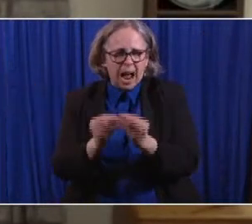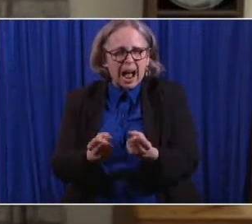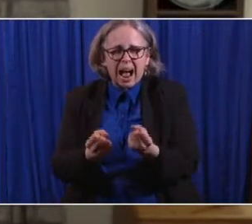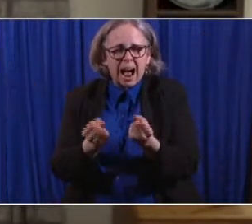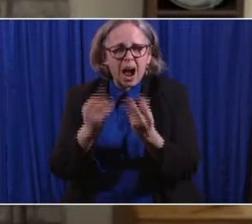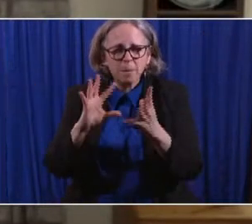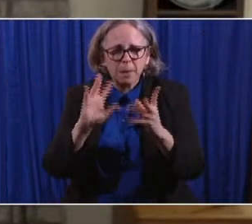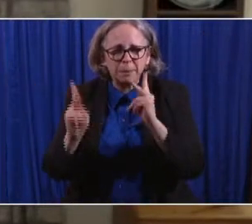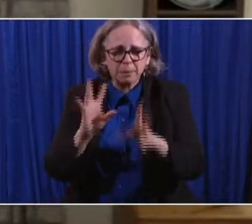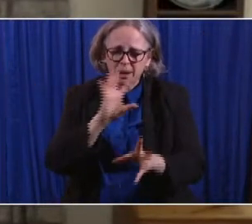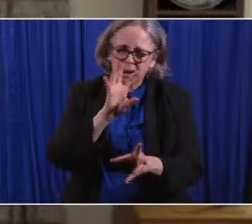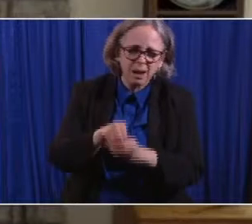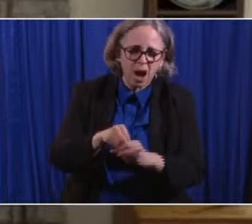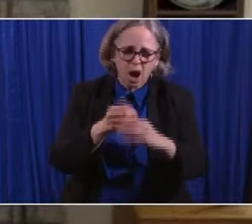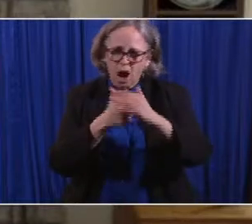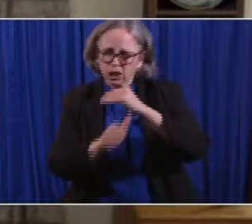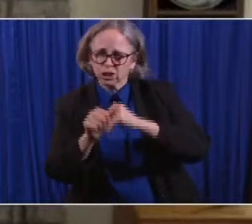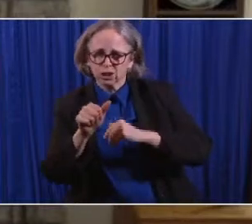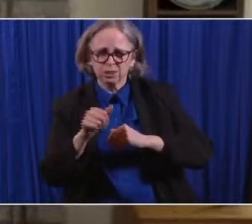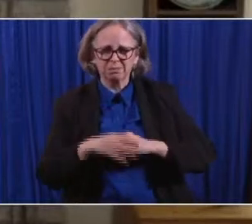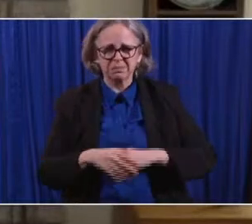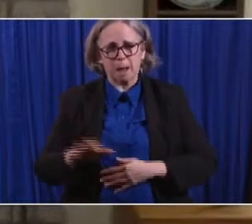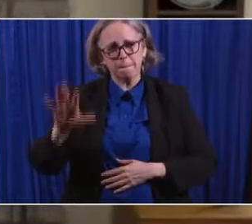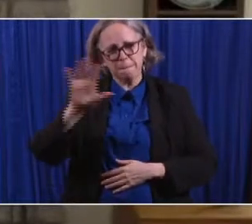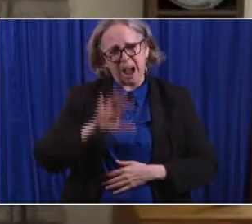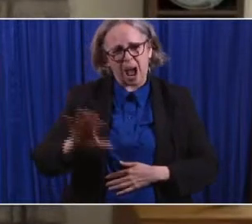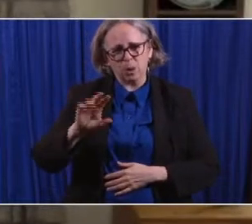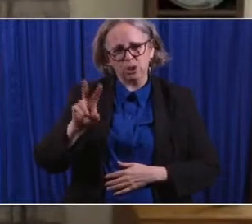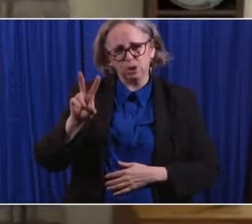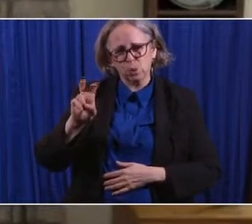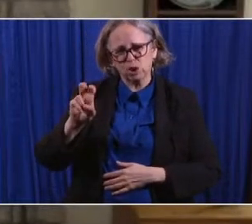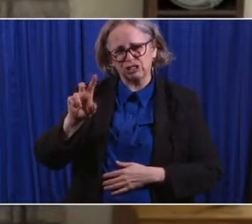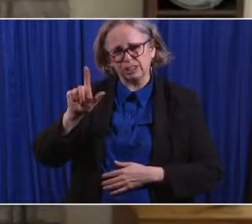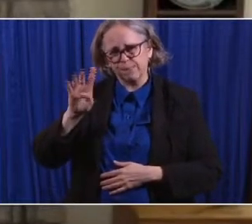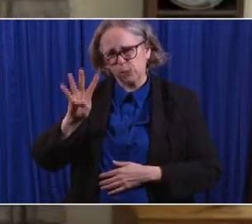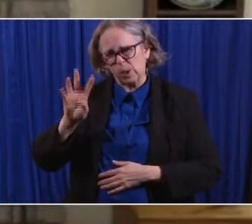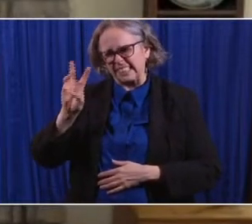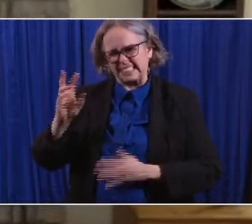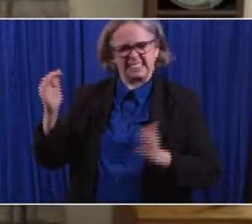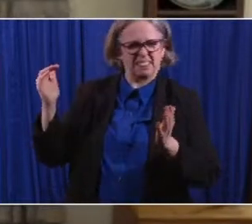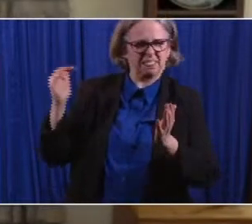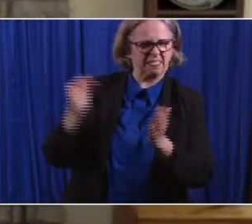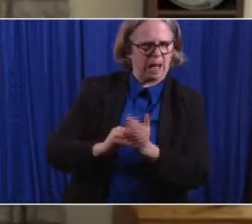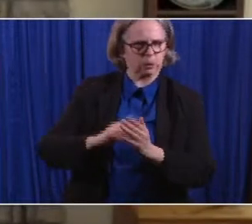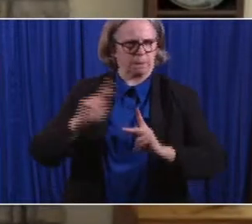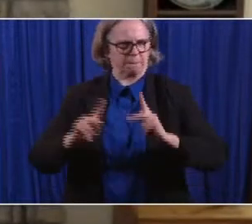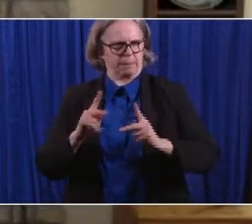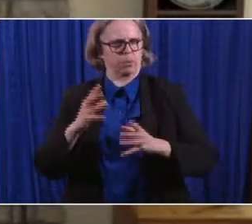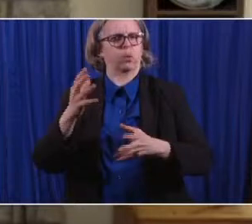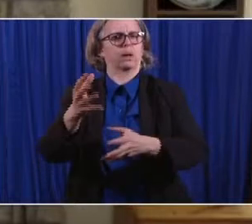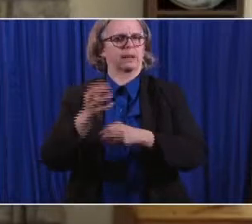this 1C, is approximately 246,000 individuals.